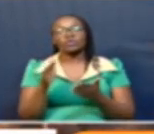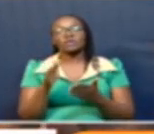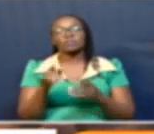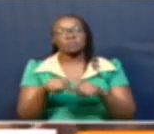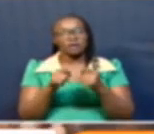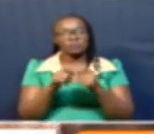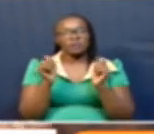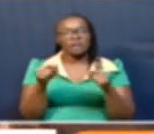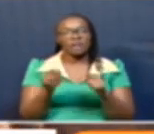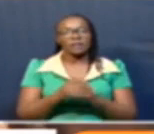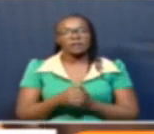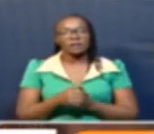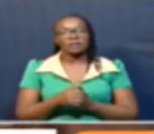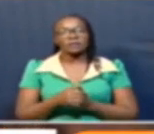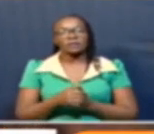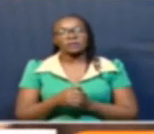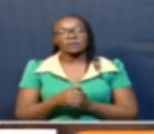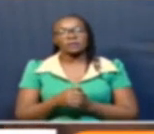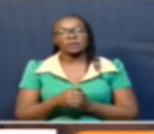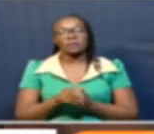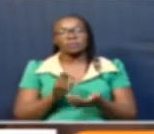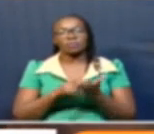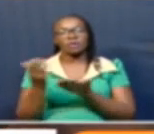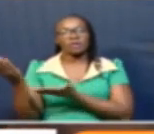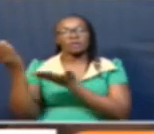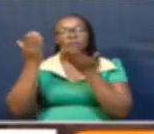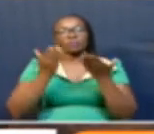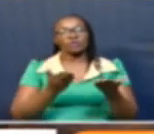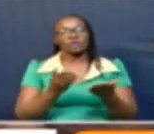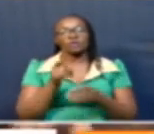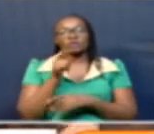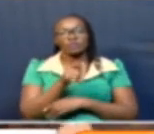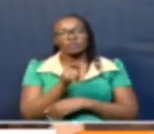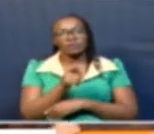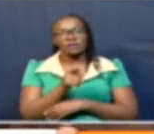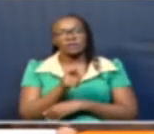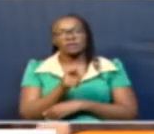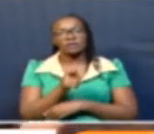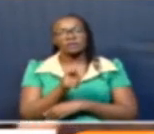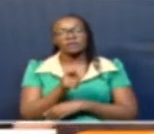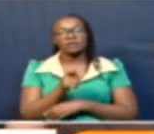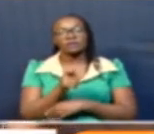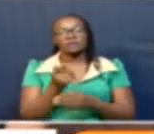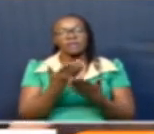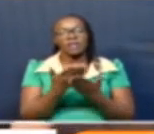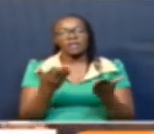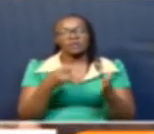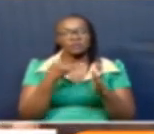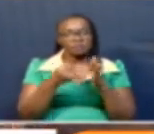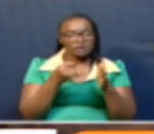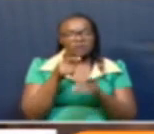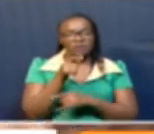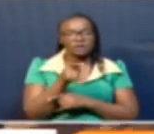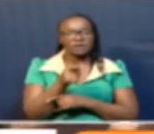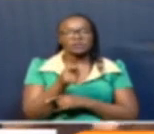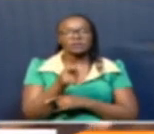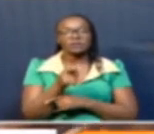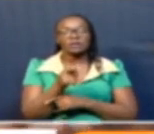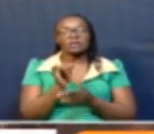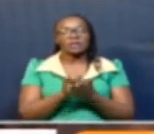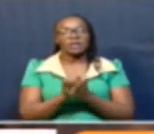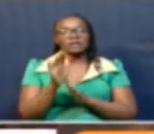nature. So the importation of this set of equipment is a step